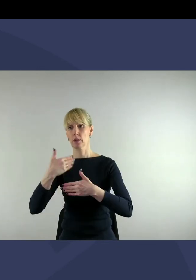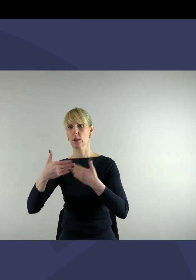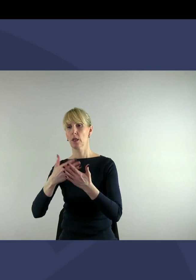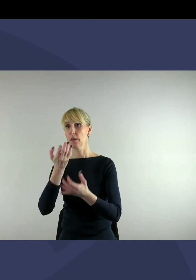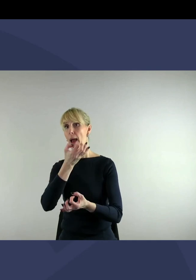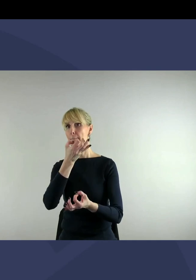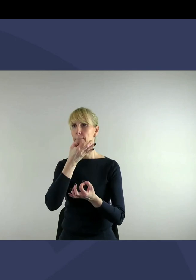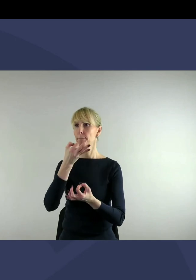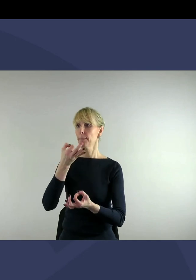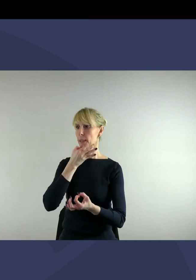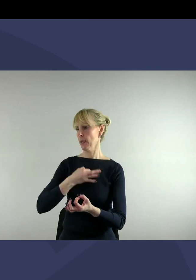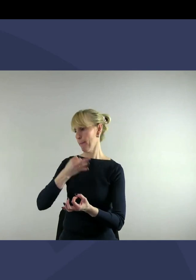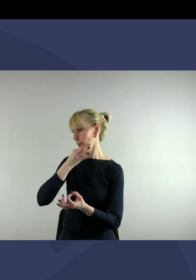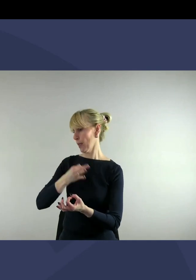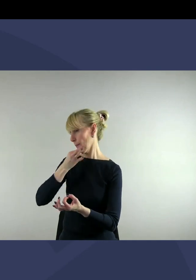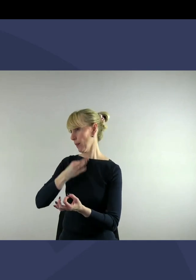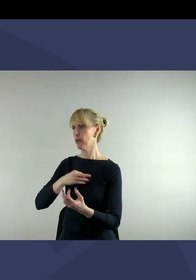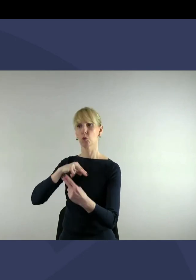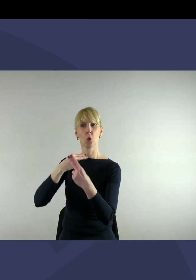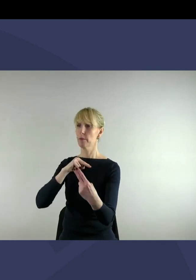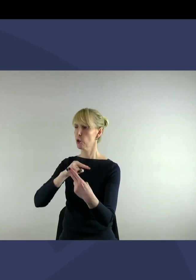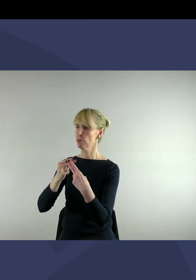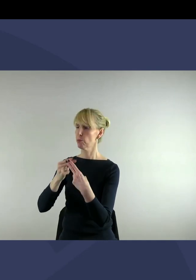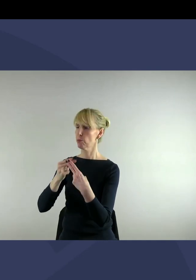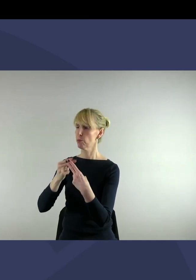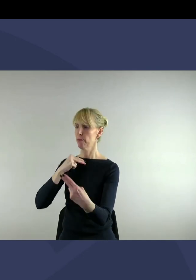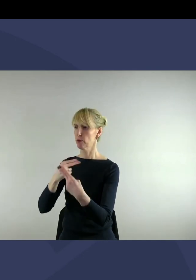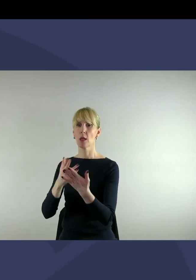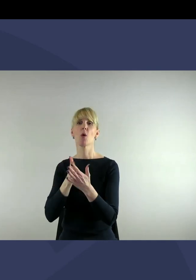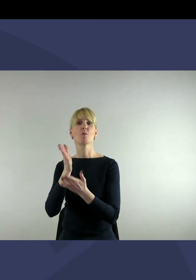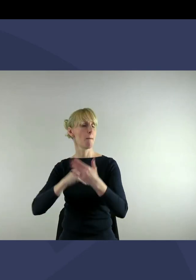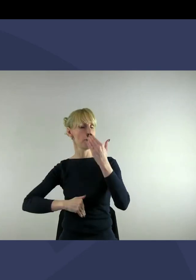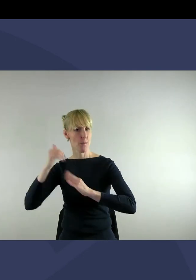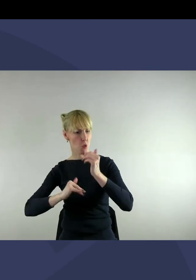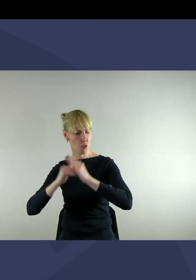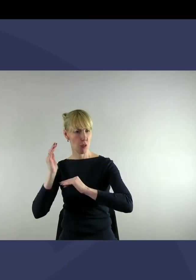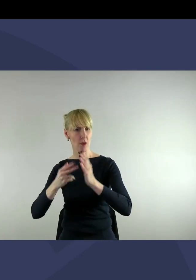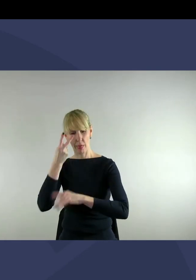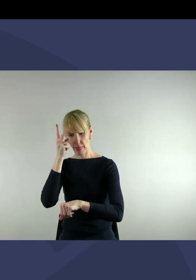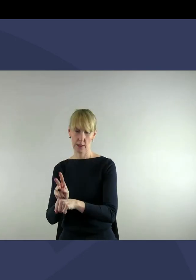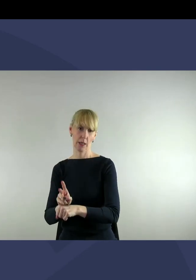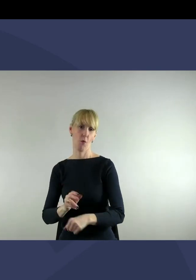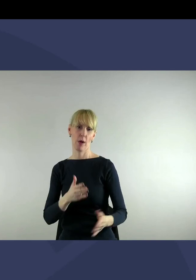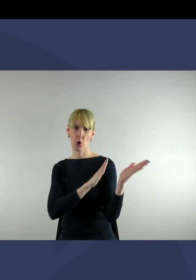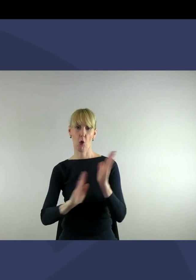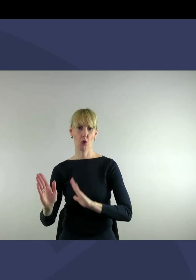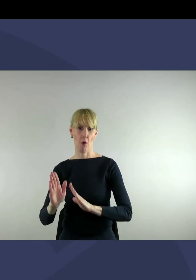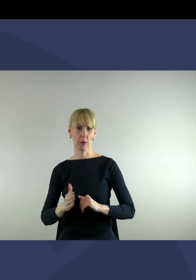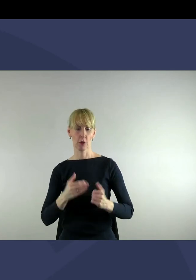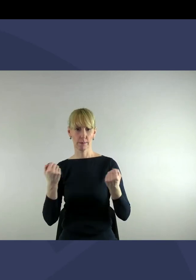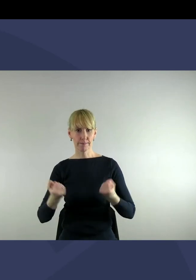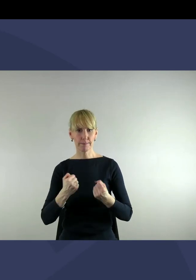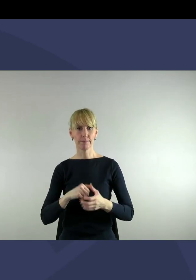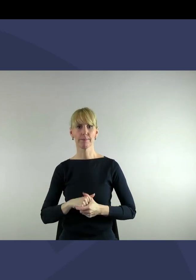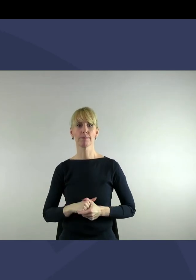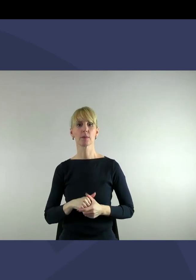this preparedness to answer new questions, address new issues, is the most important, because this builds this new dimension of preparedness,